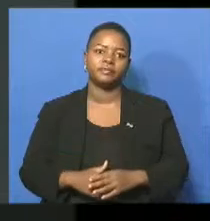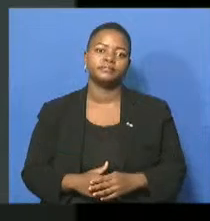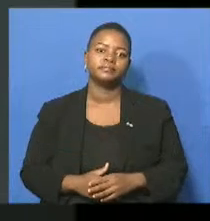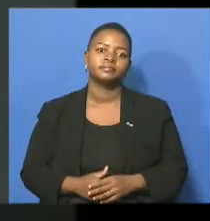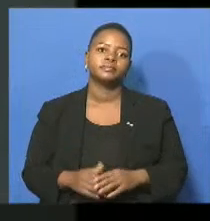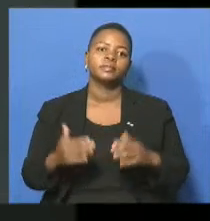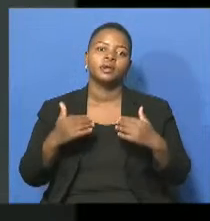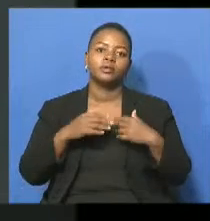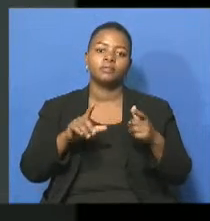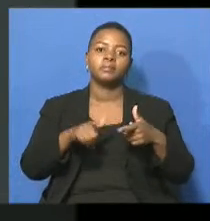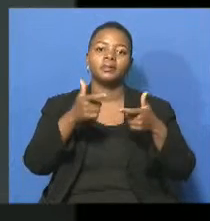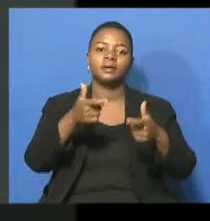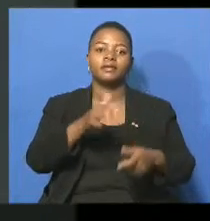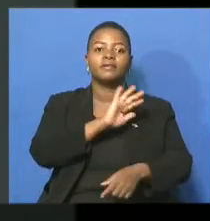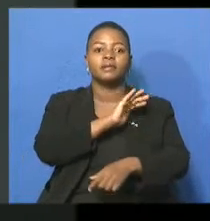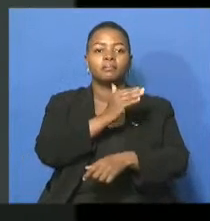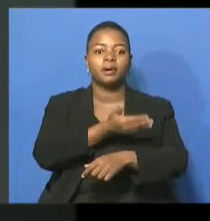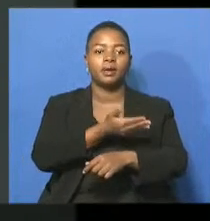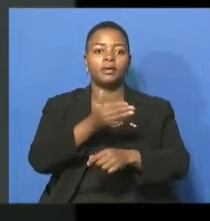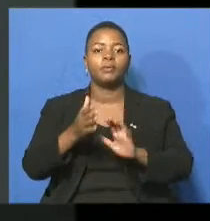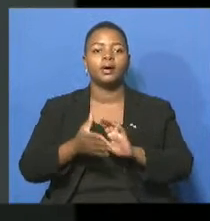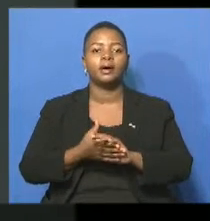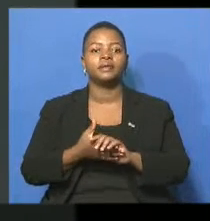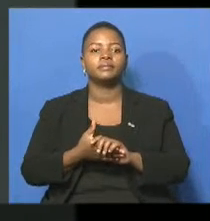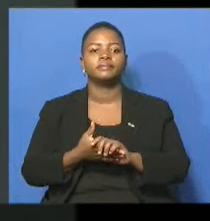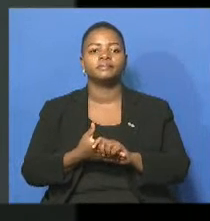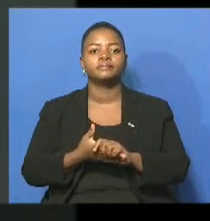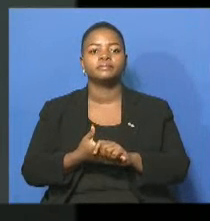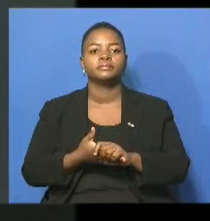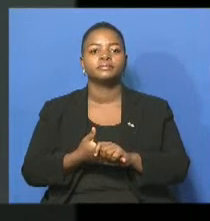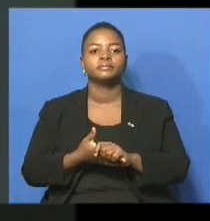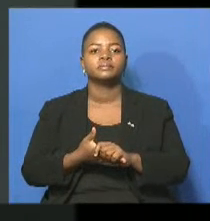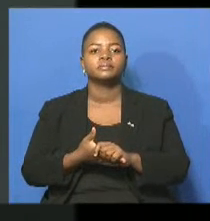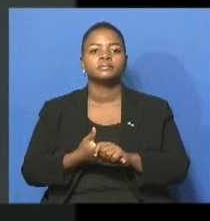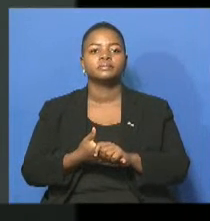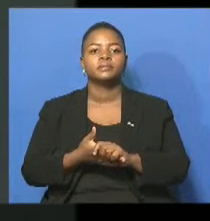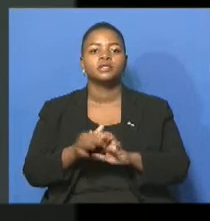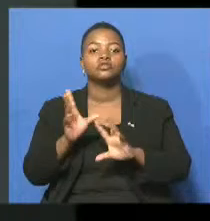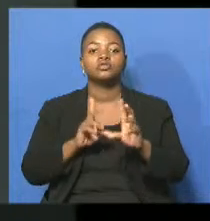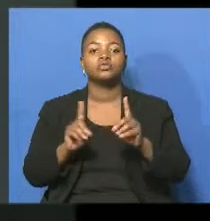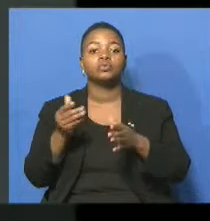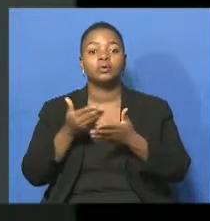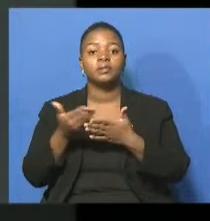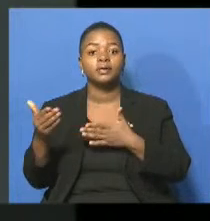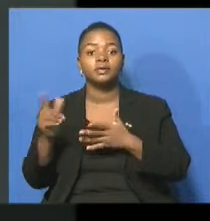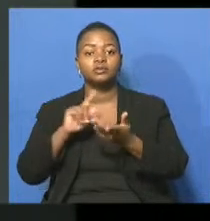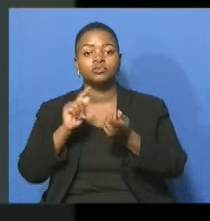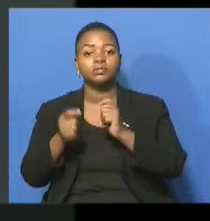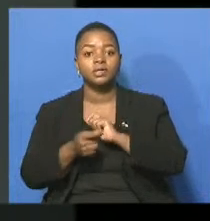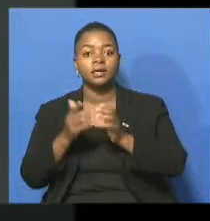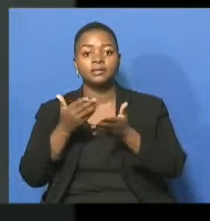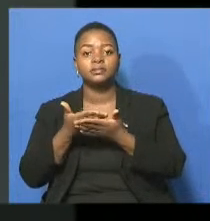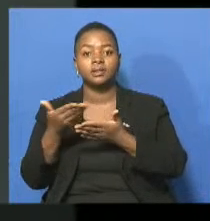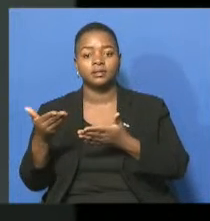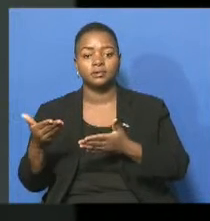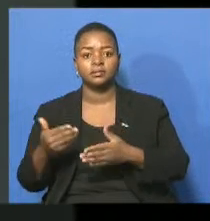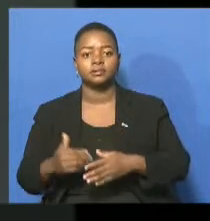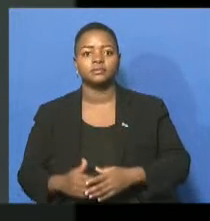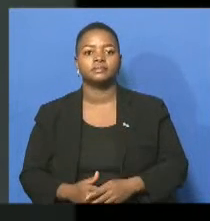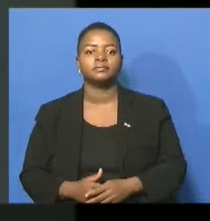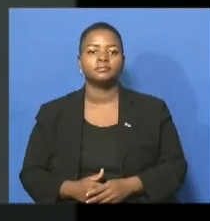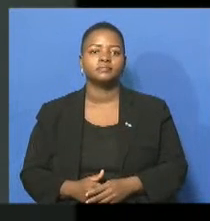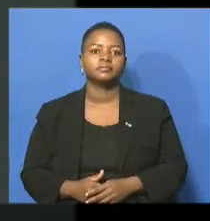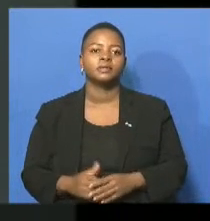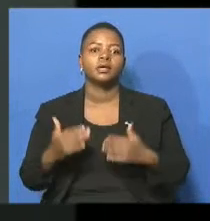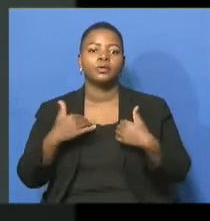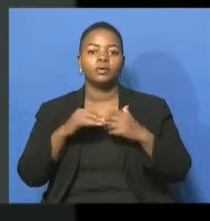You've been given power to actually be able to do things and change things. You've